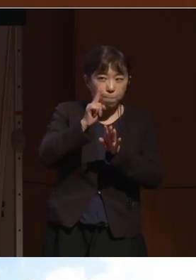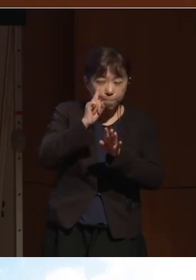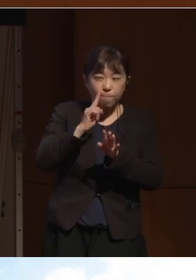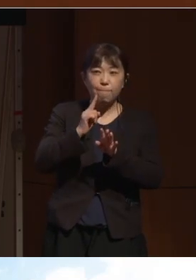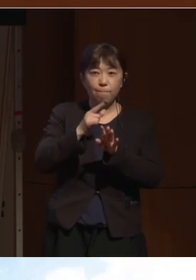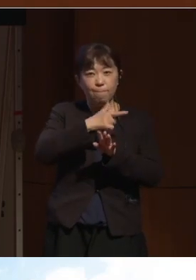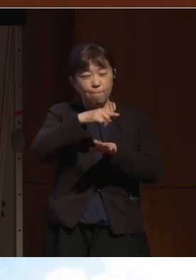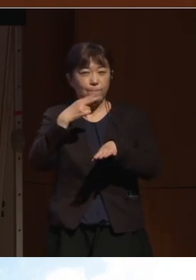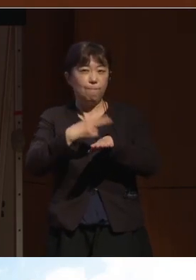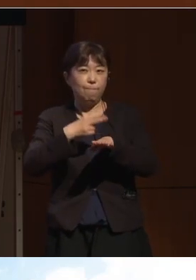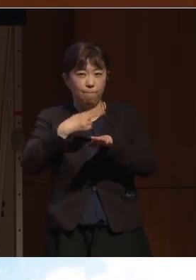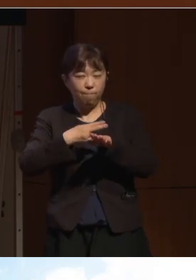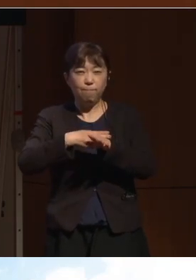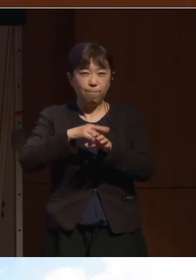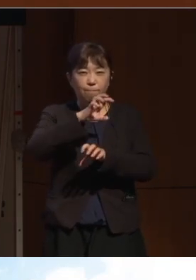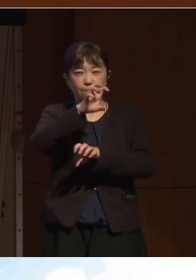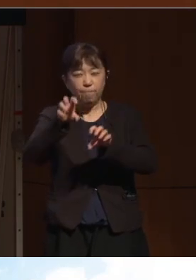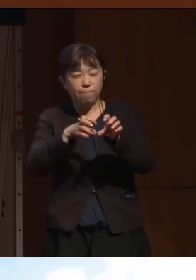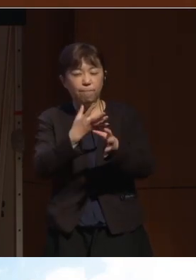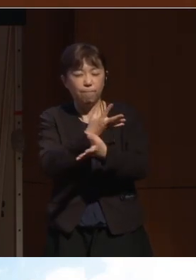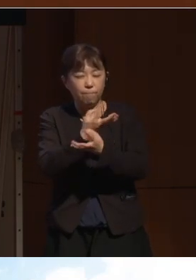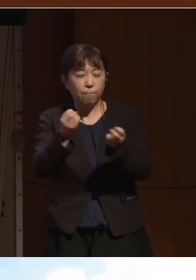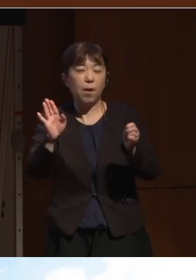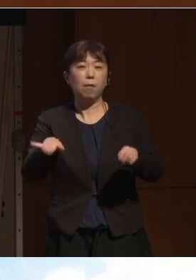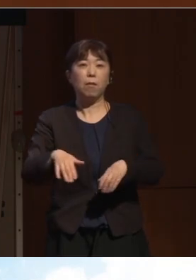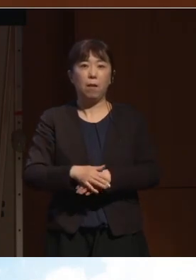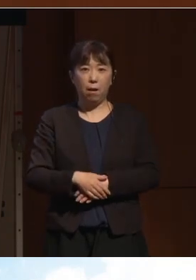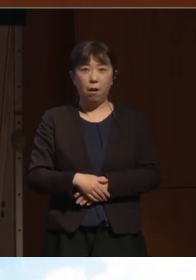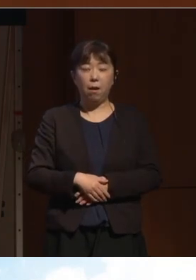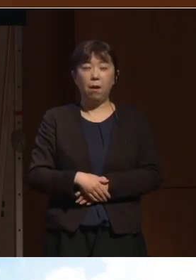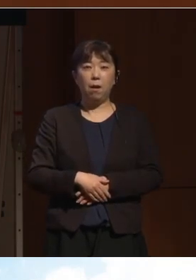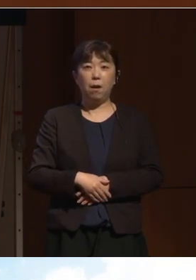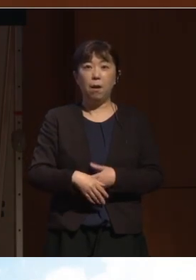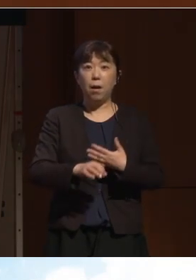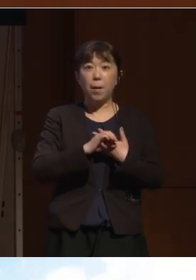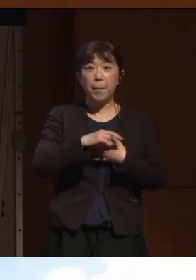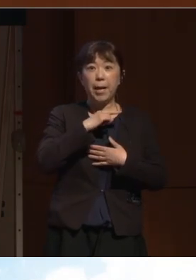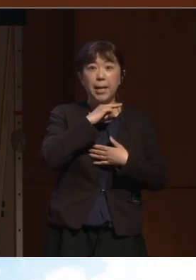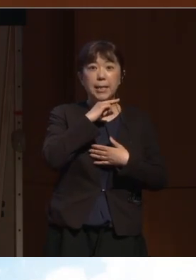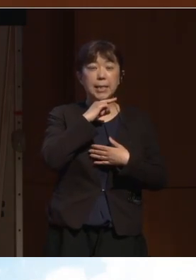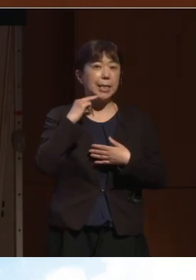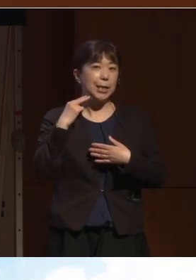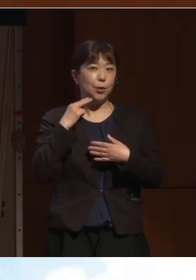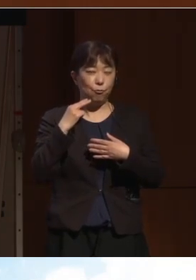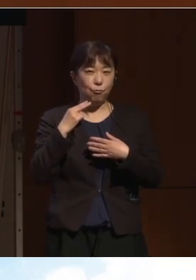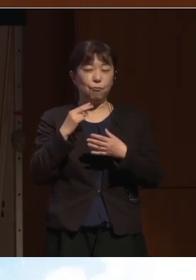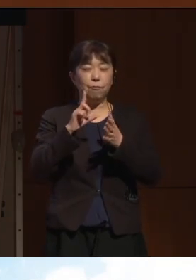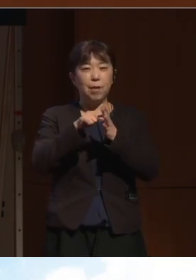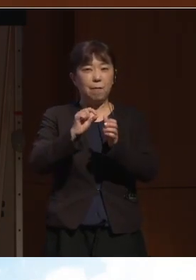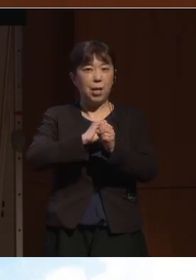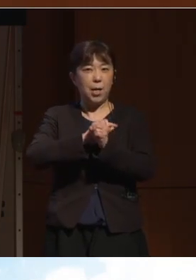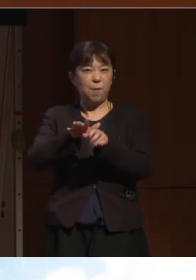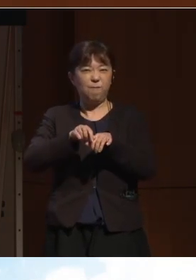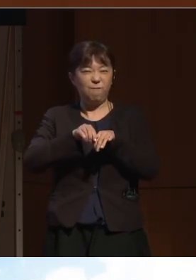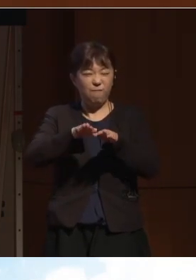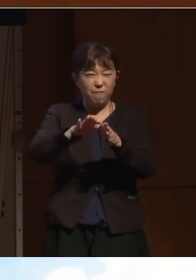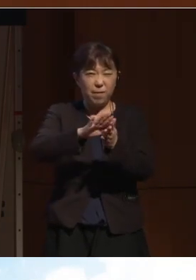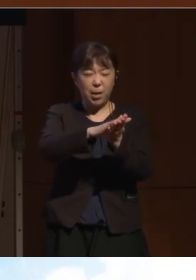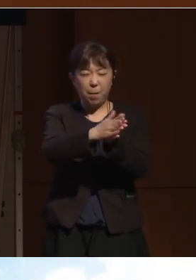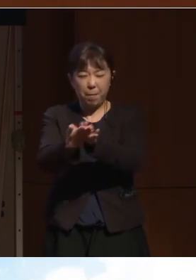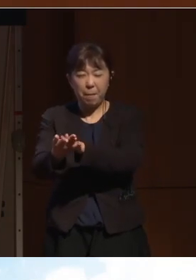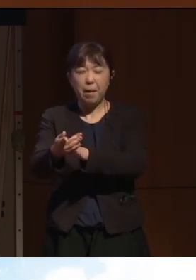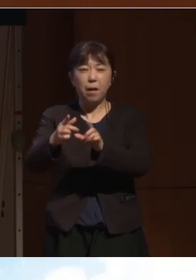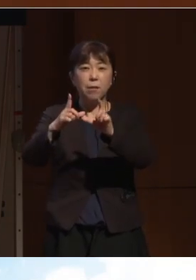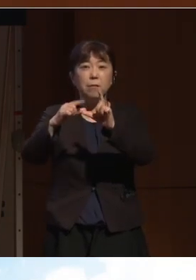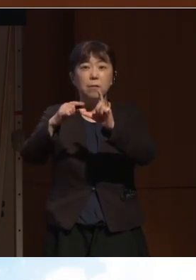for the United Kingdom, COVID was the most serious pandemic in terms of mortality and impact on society since the H1N1 influenza